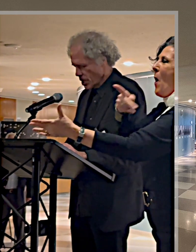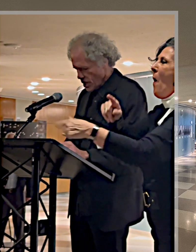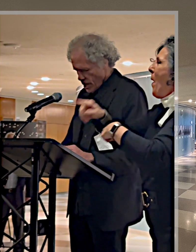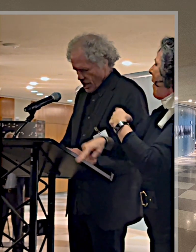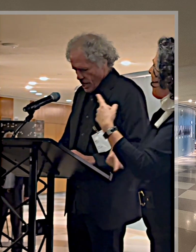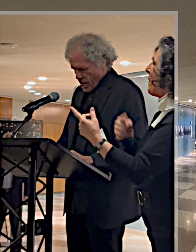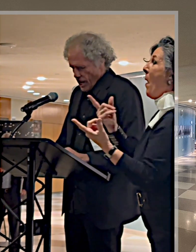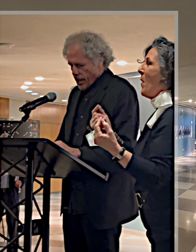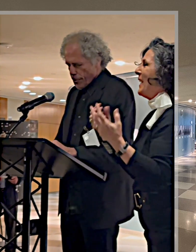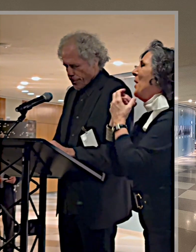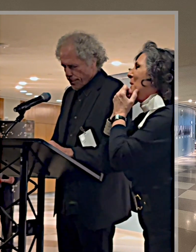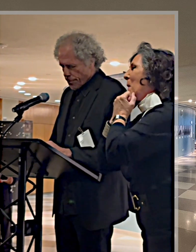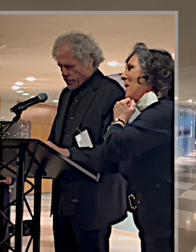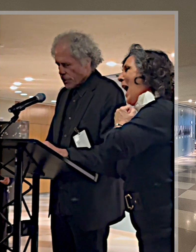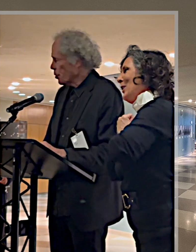compassion.